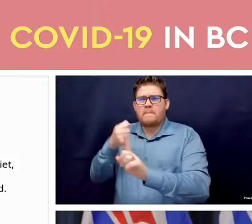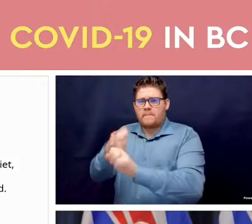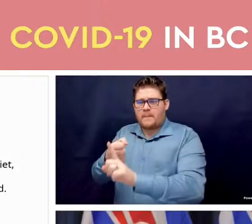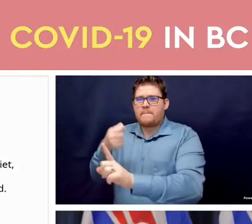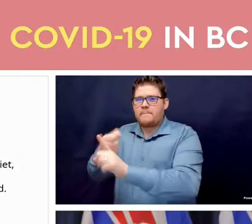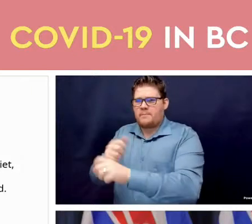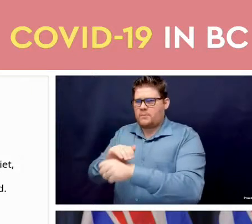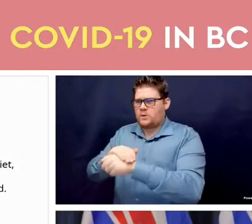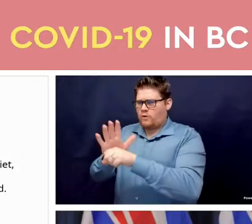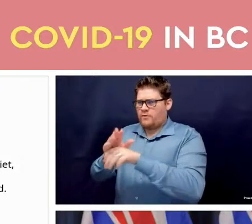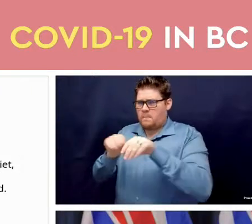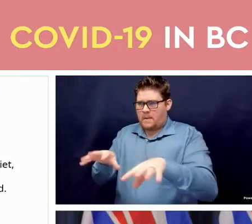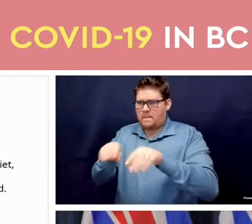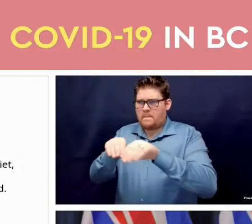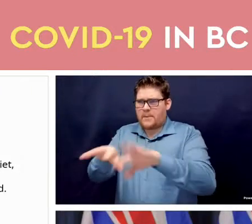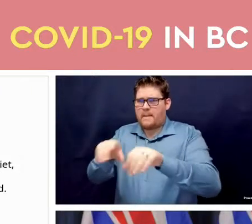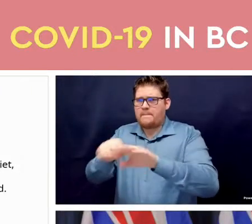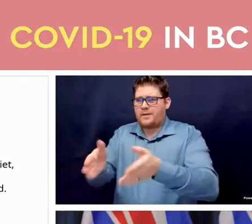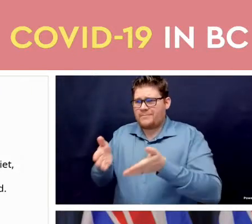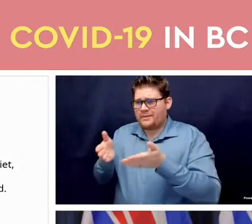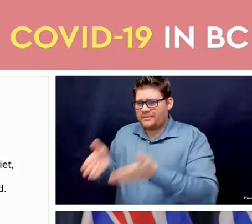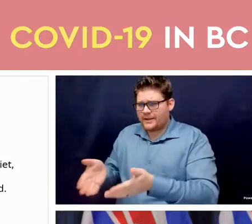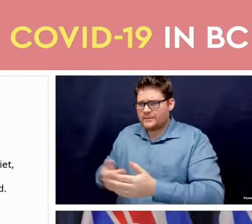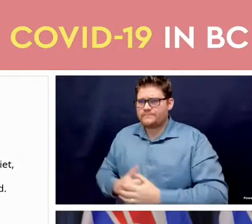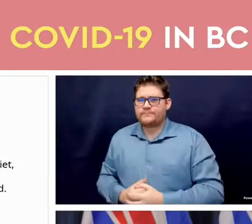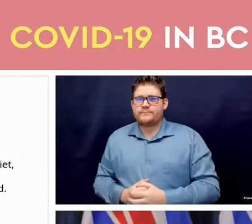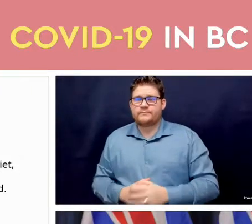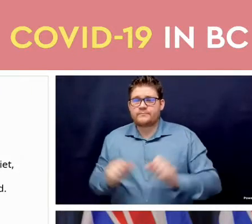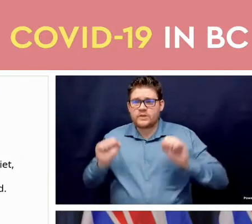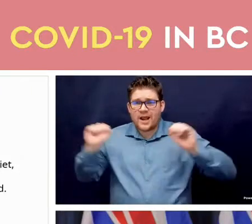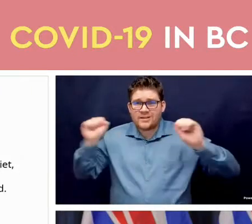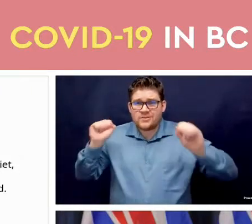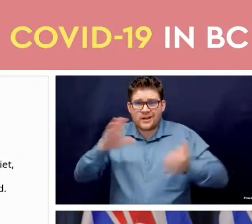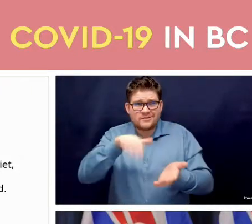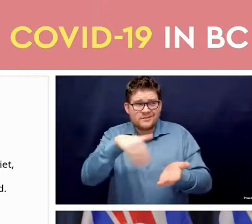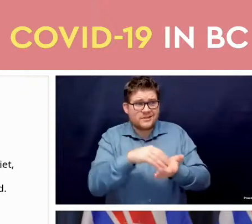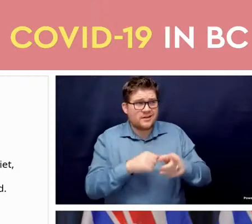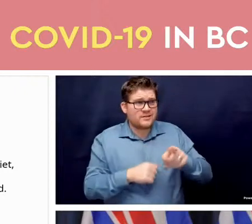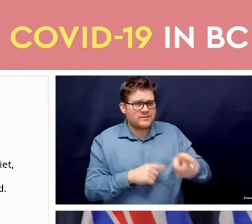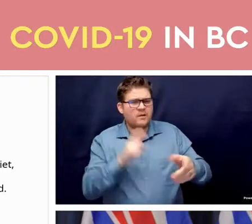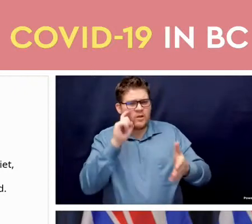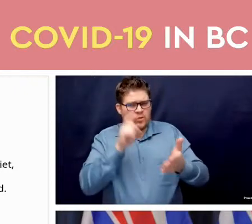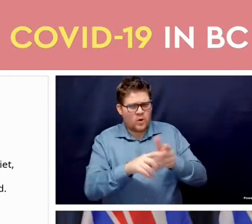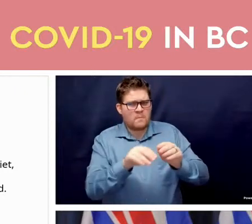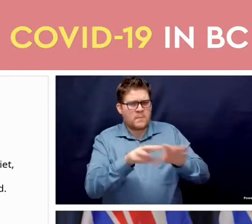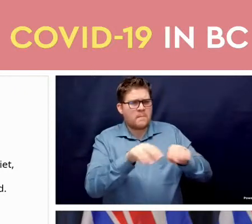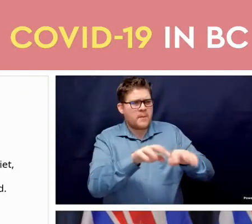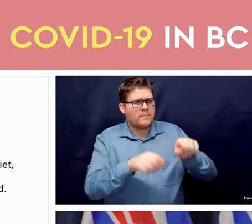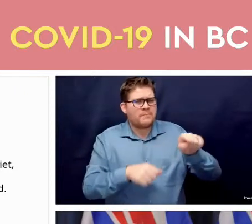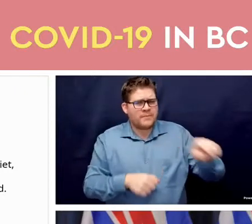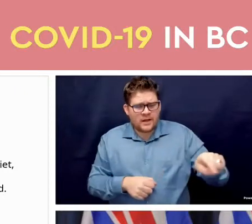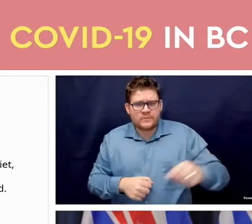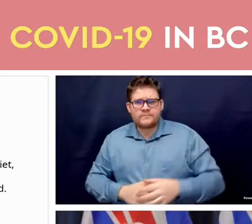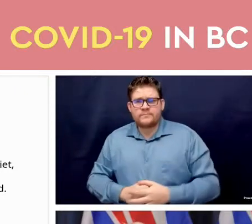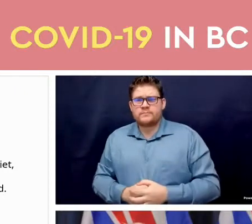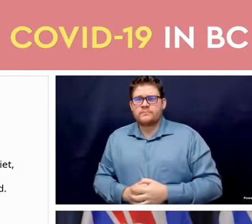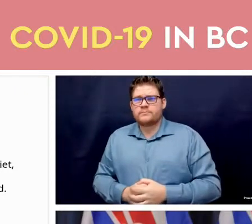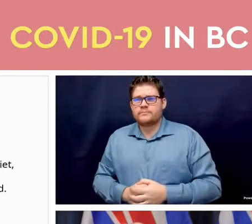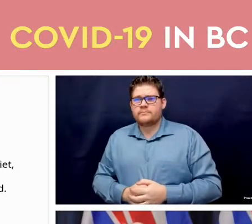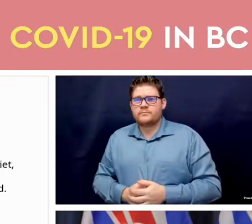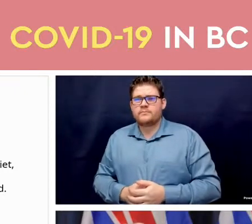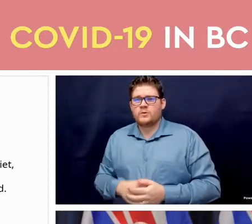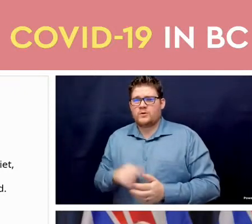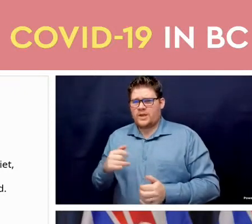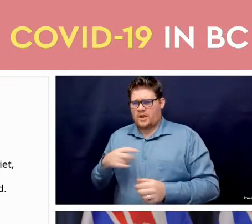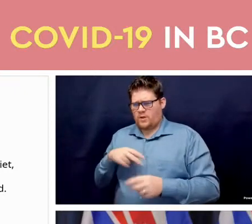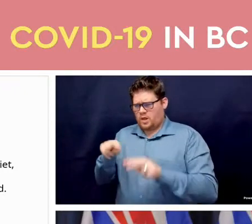indoor environment with vigorous exercise, or where you're not wearing masks. So the risk profile in